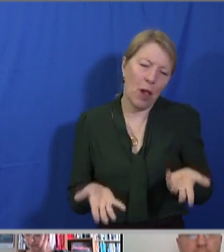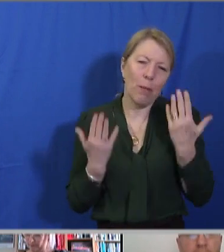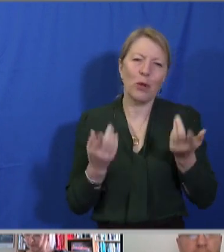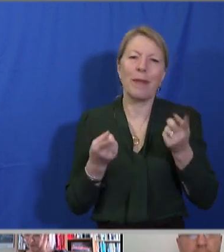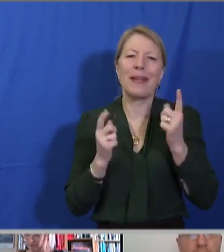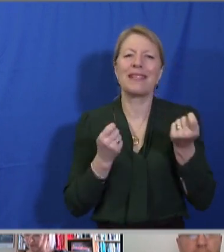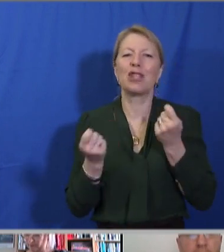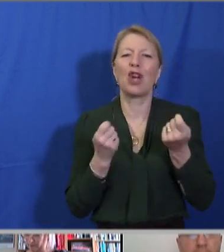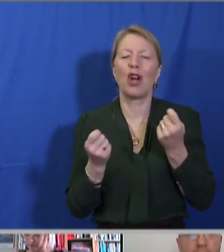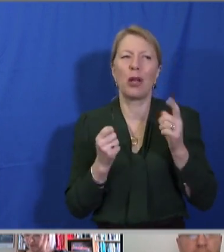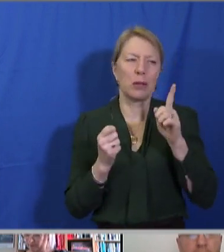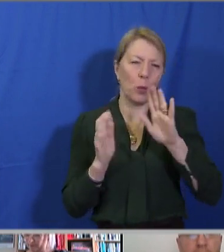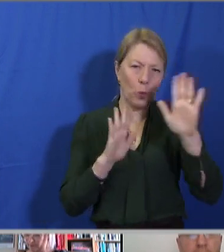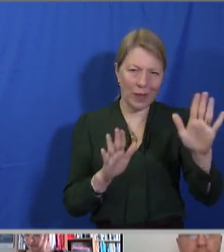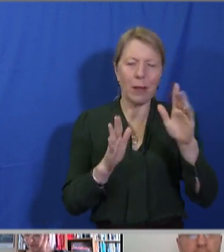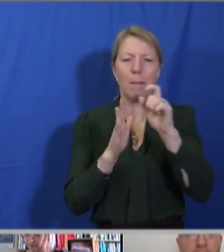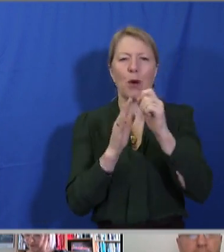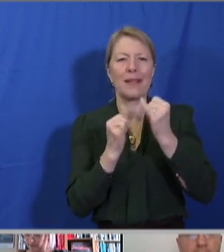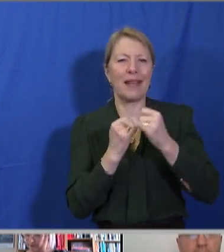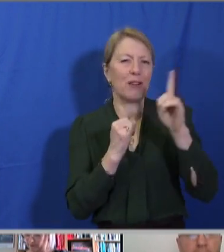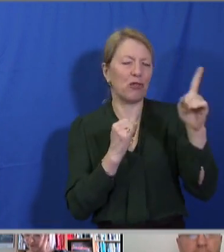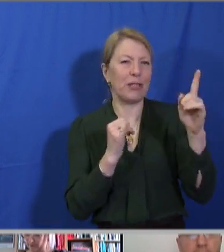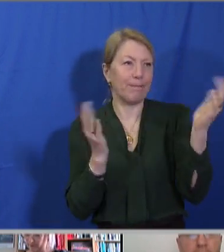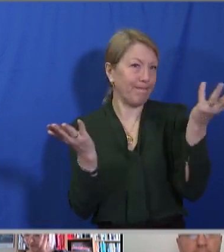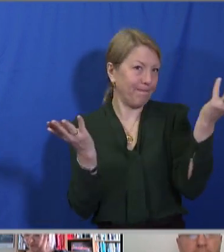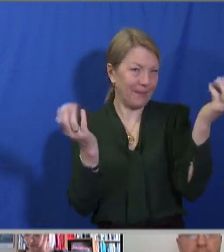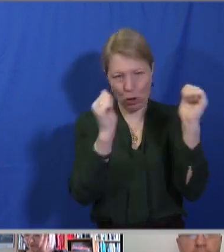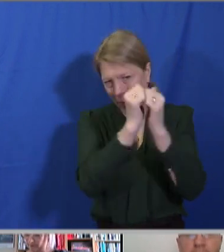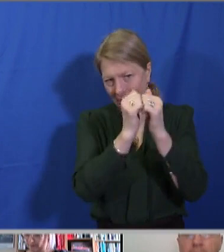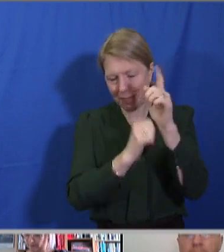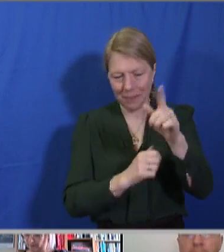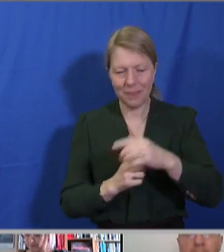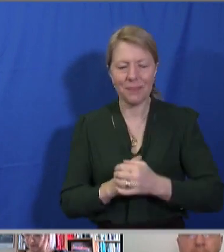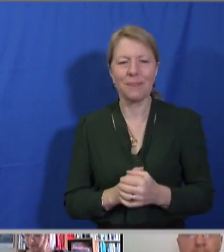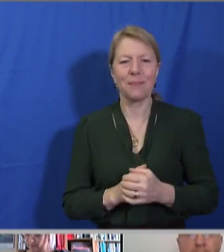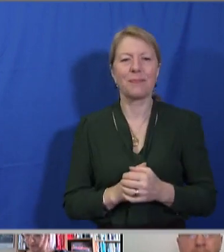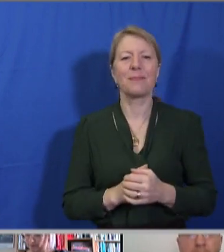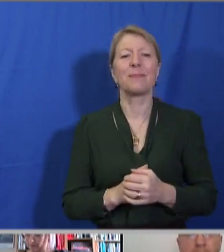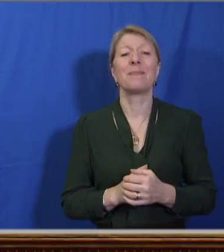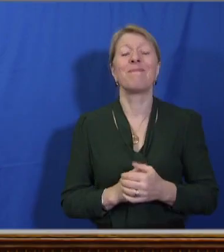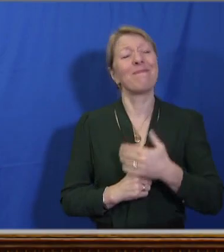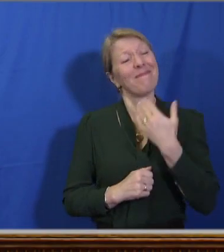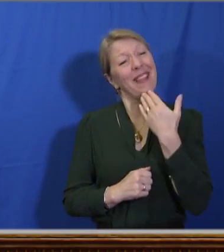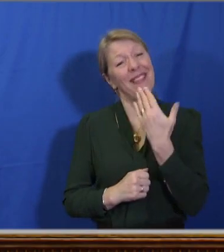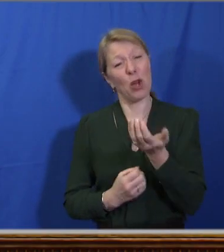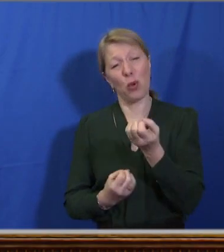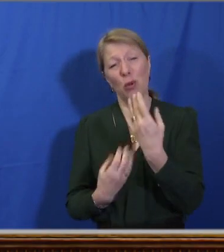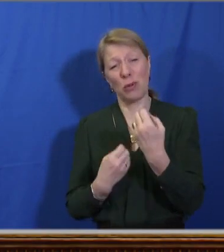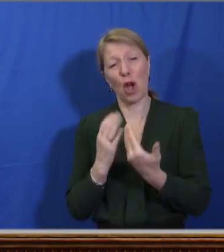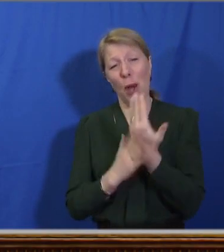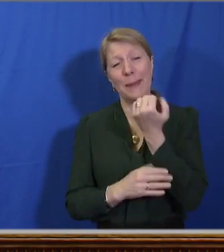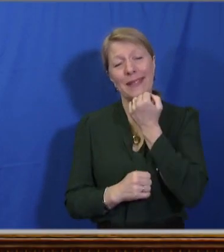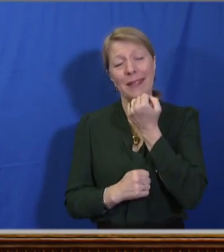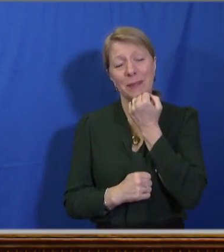advice from the Permanent Secretary. Okay, Mark, and thank you for that response. And just to say, I do think it would be helpful whenever those conversations